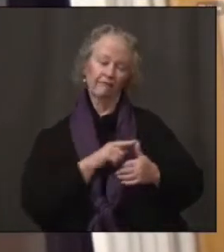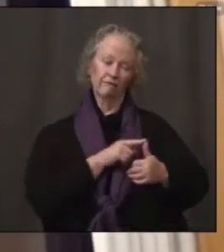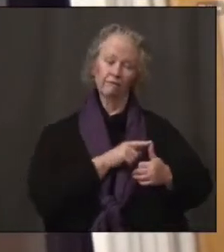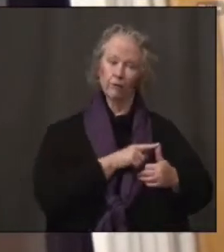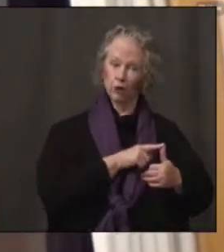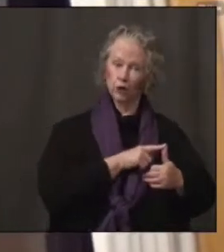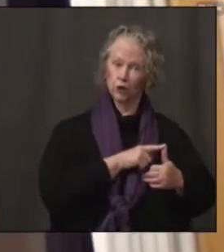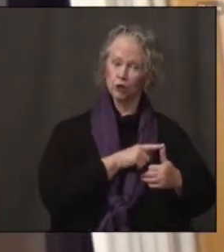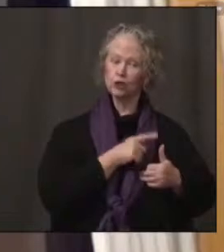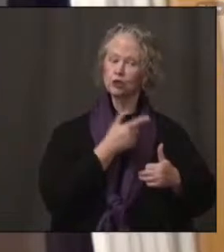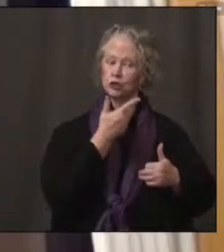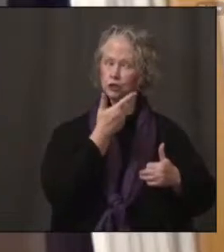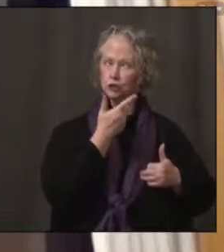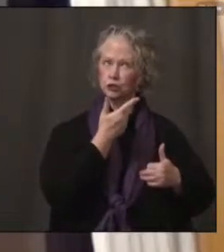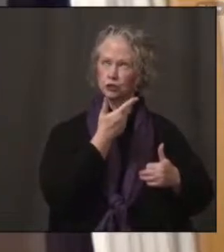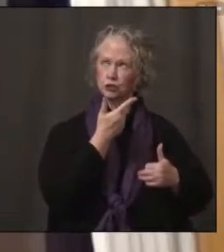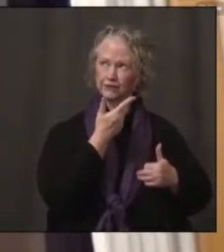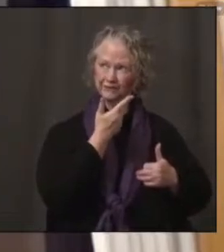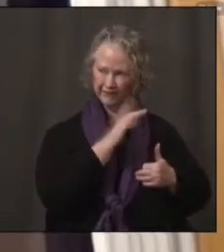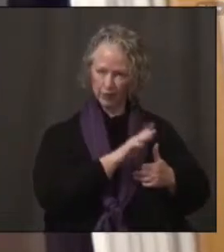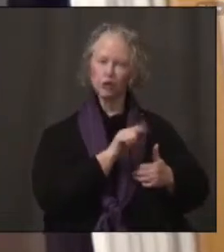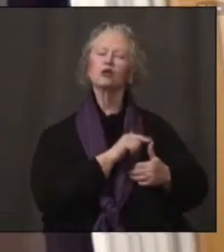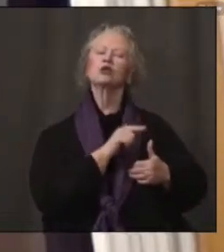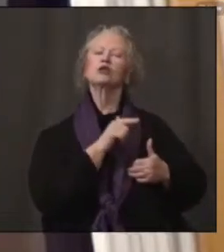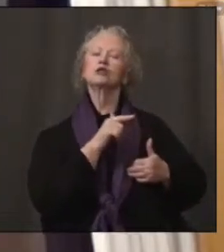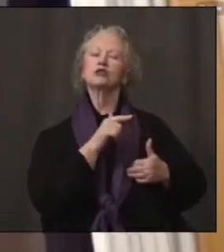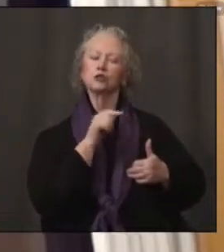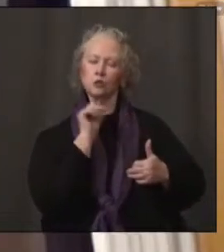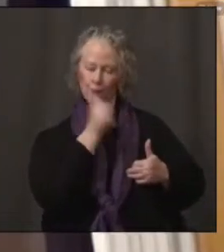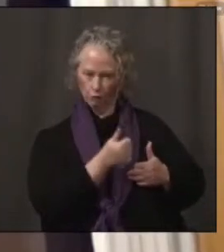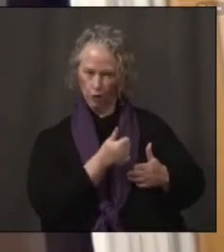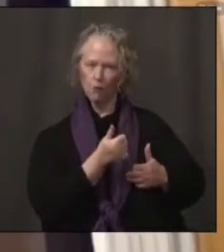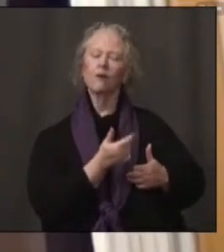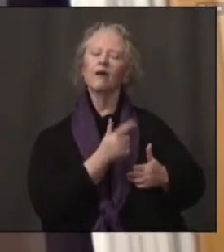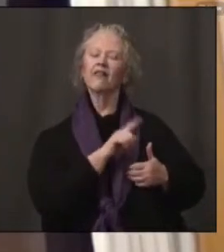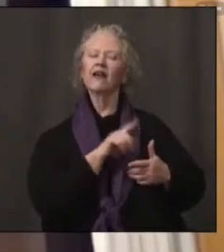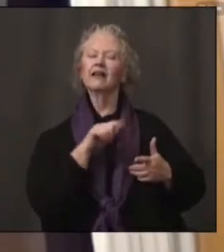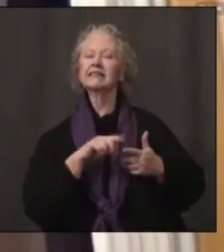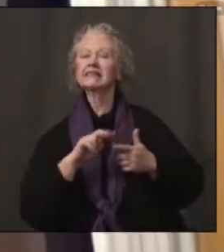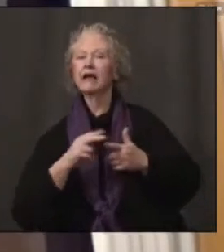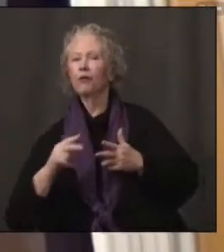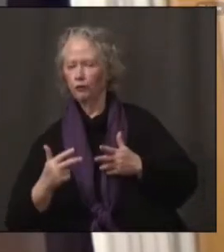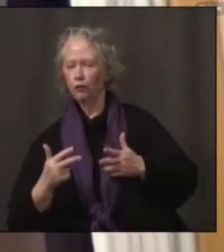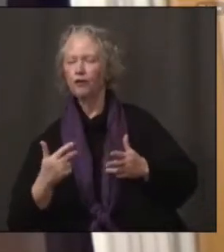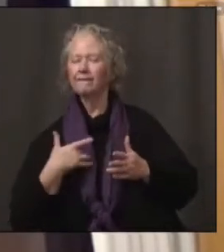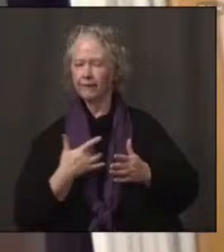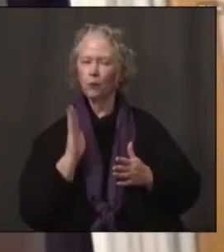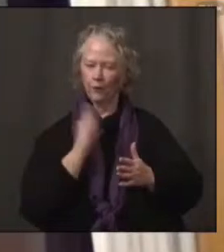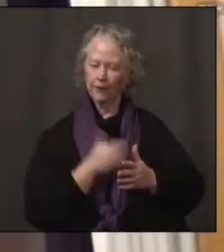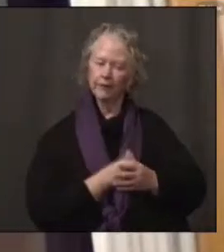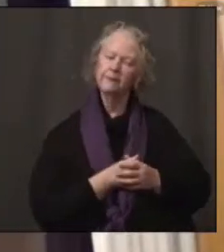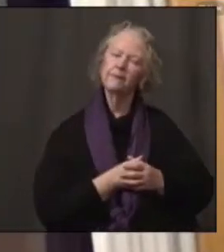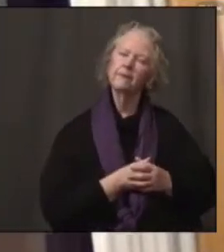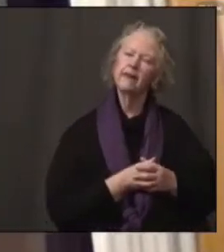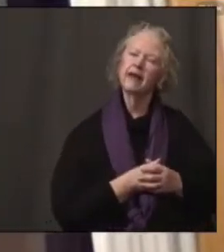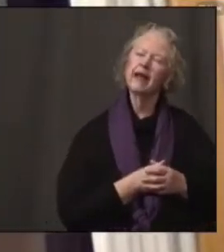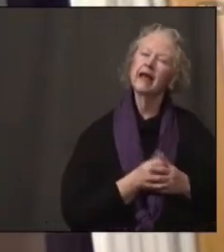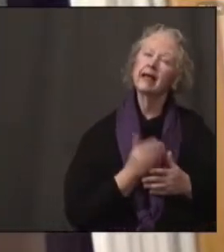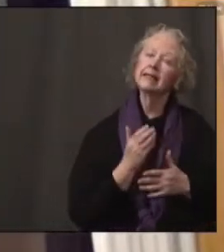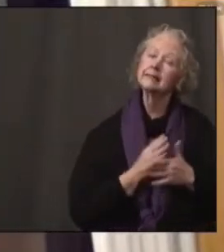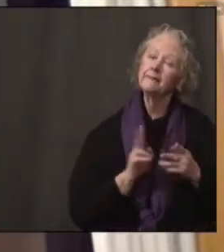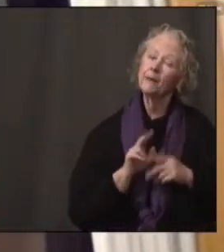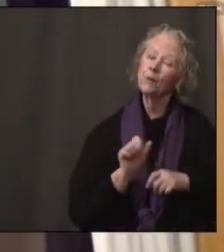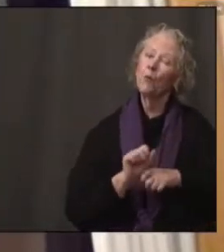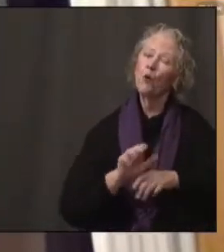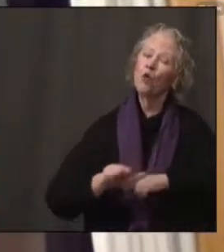this week, tomorrow, in fact. So that's one factor. We've also heard a little bit around some people on the third shift who